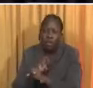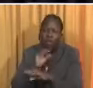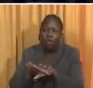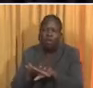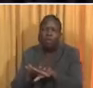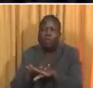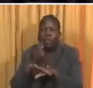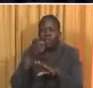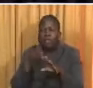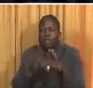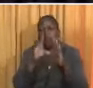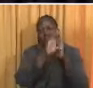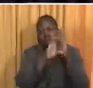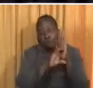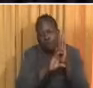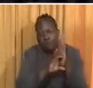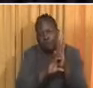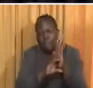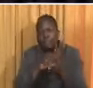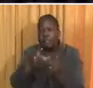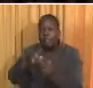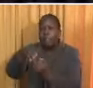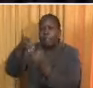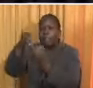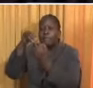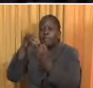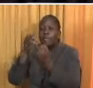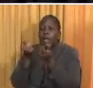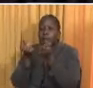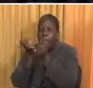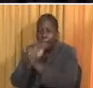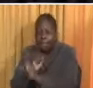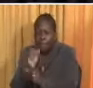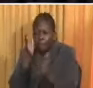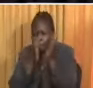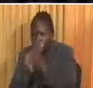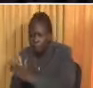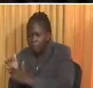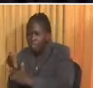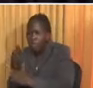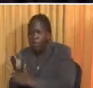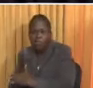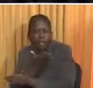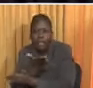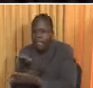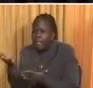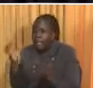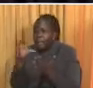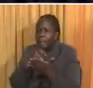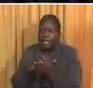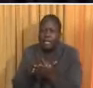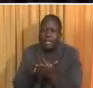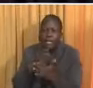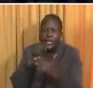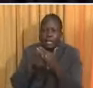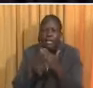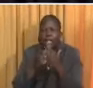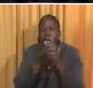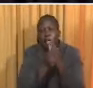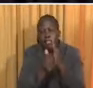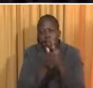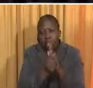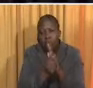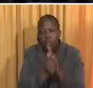Constitution. Specifically, amendment process of any matters in Article 255(1)